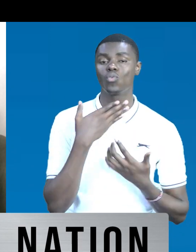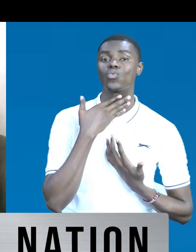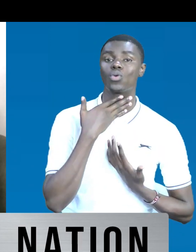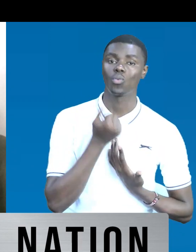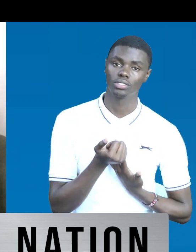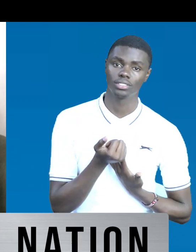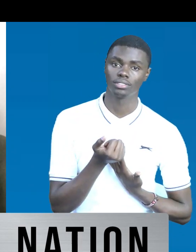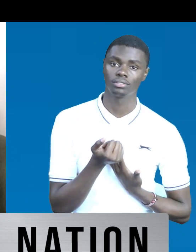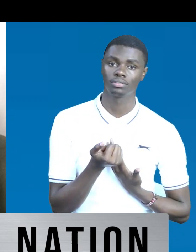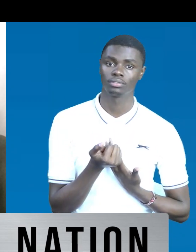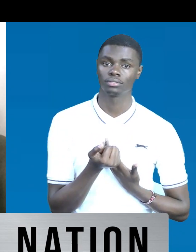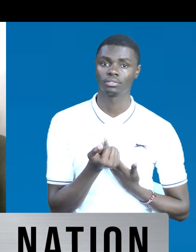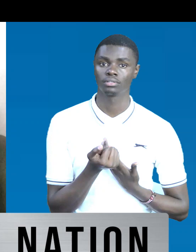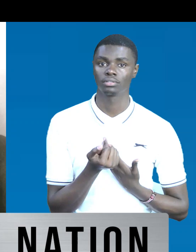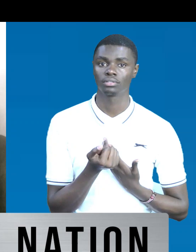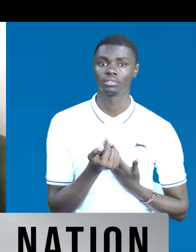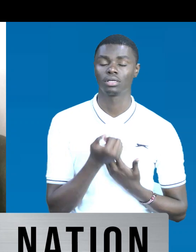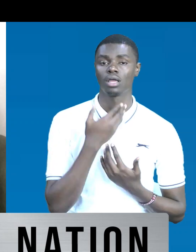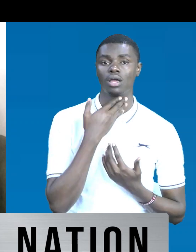really